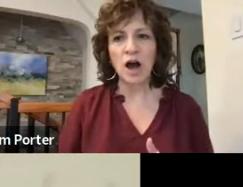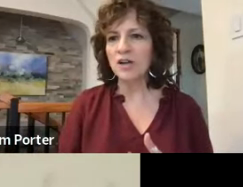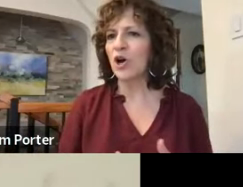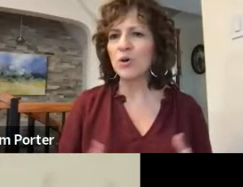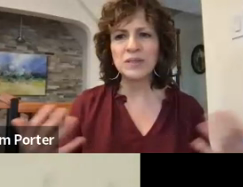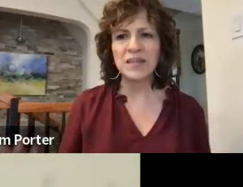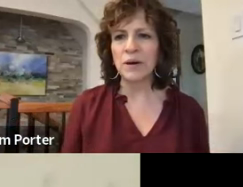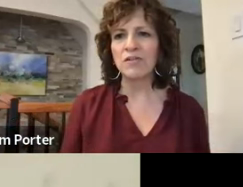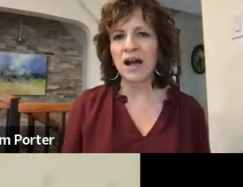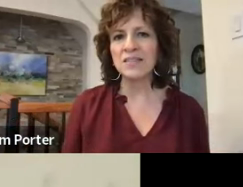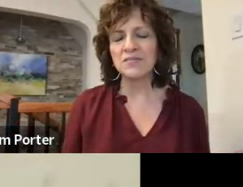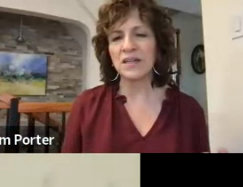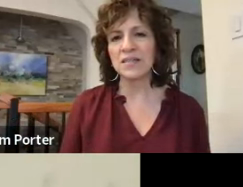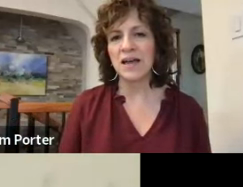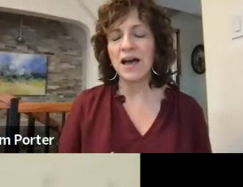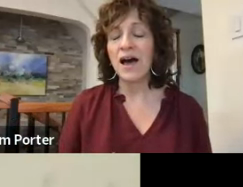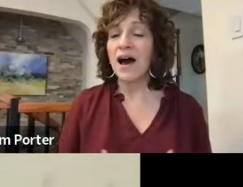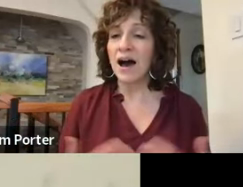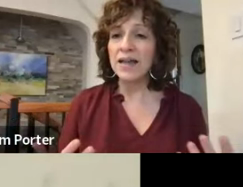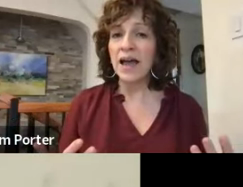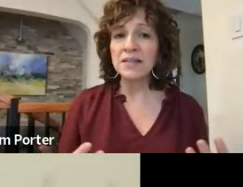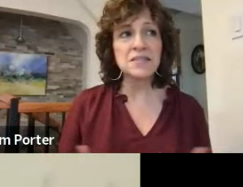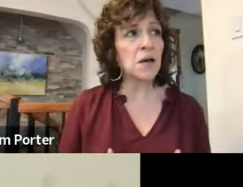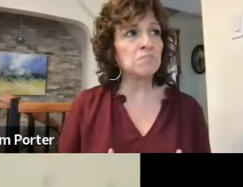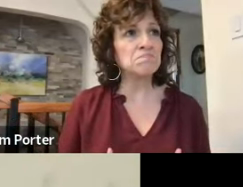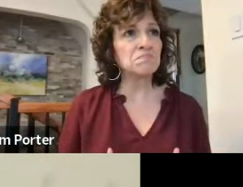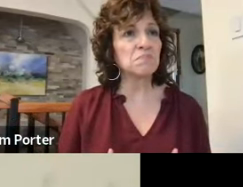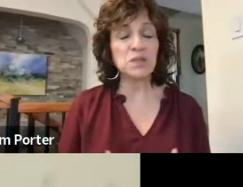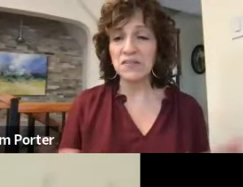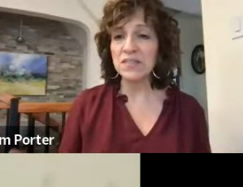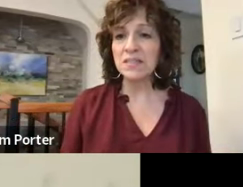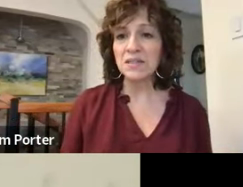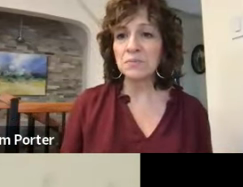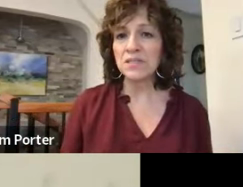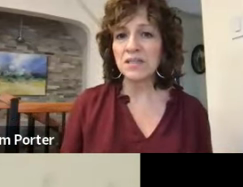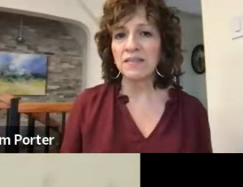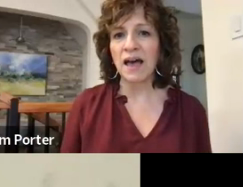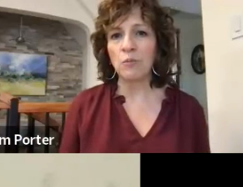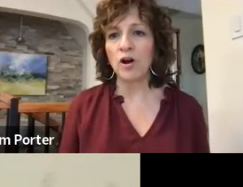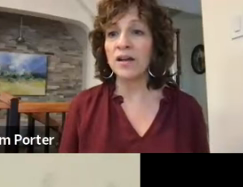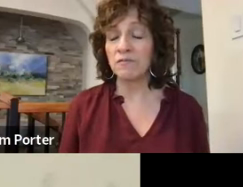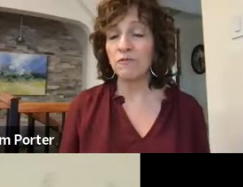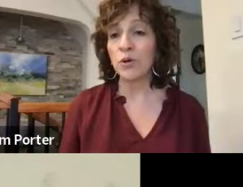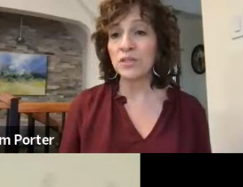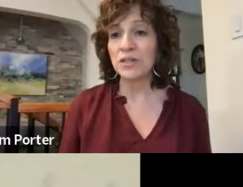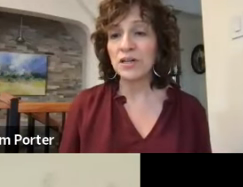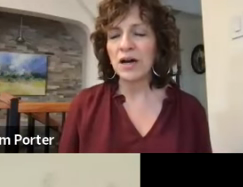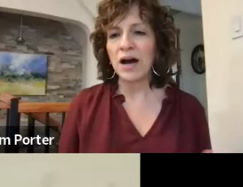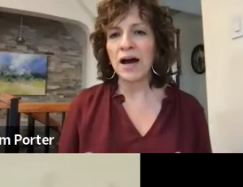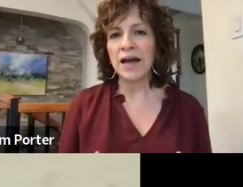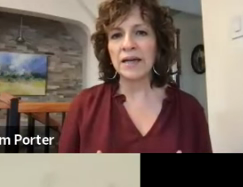we talked openly about all kinds of things. I had some belief systems that were